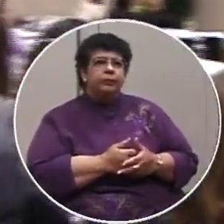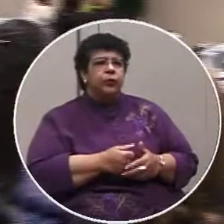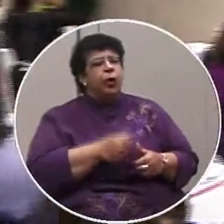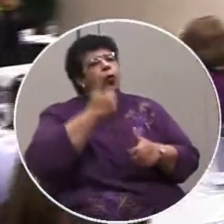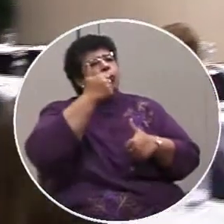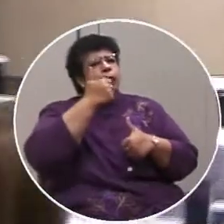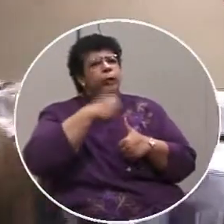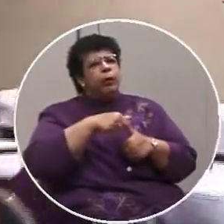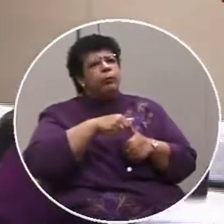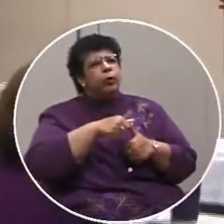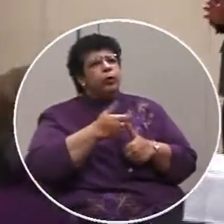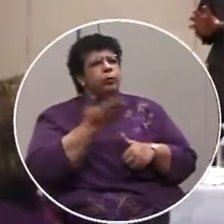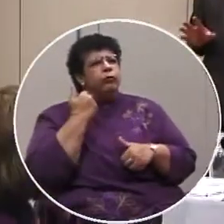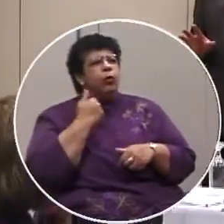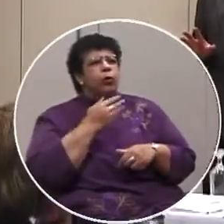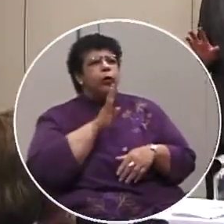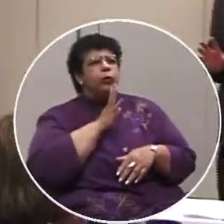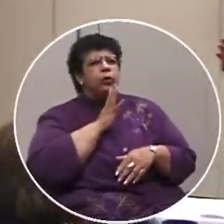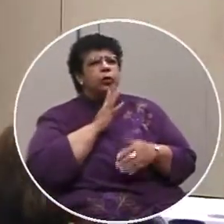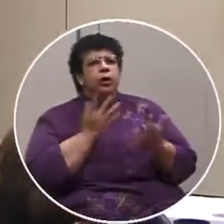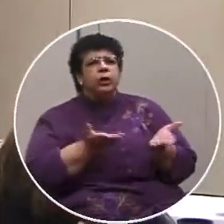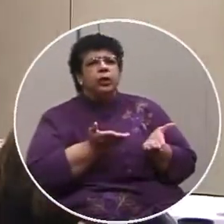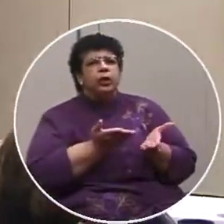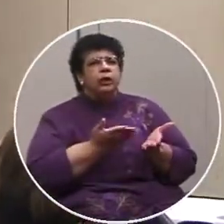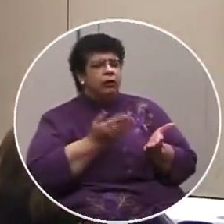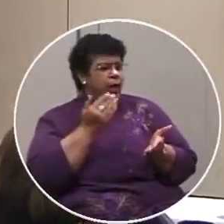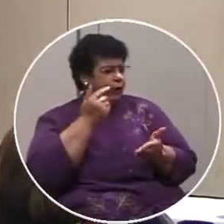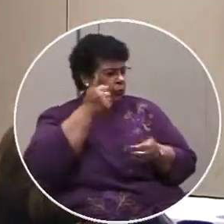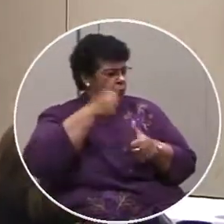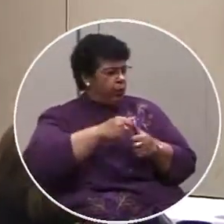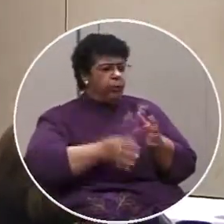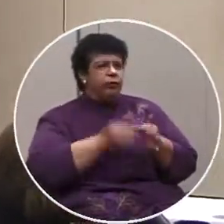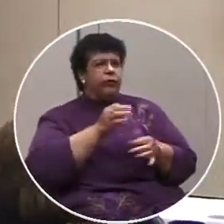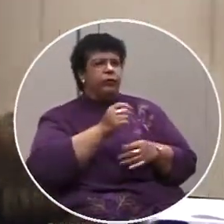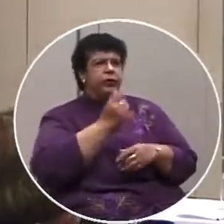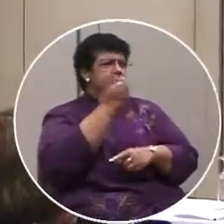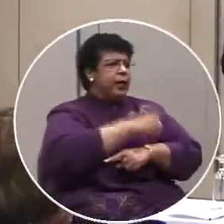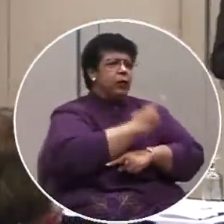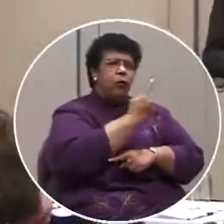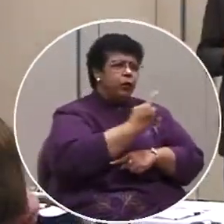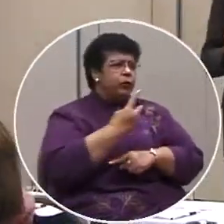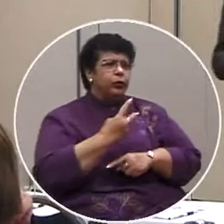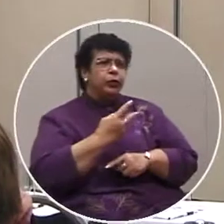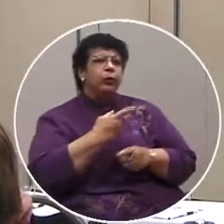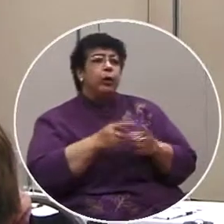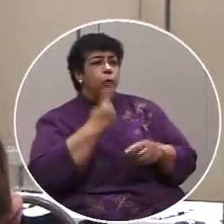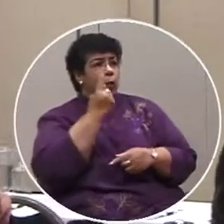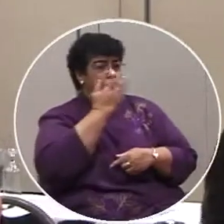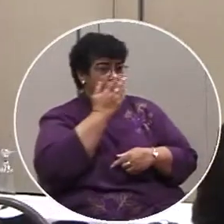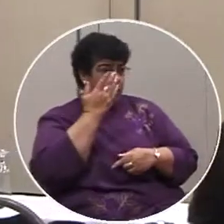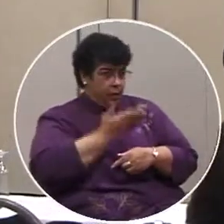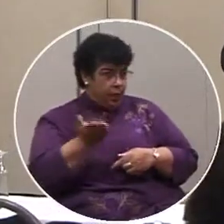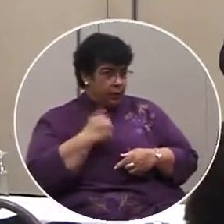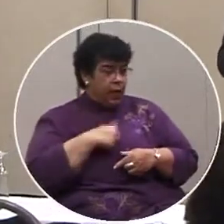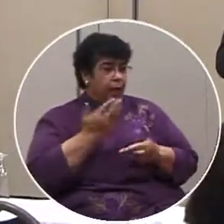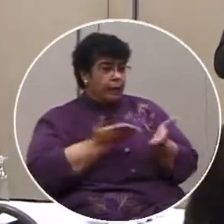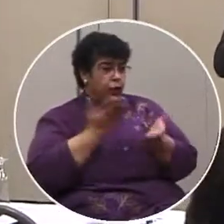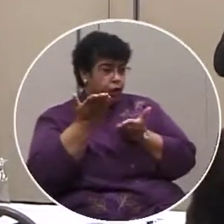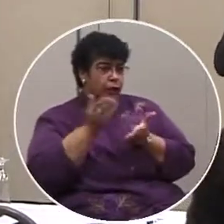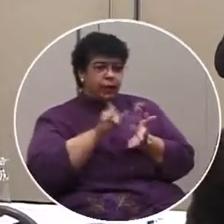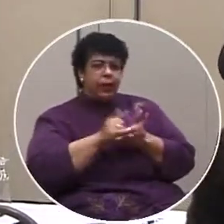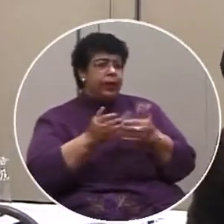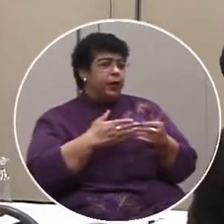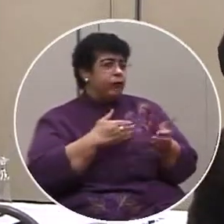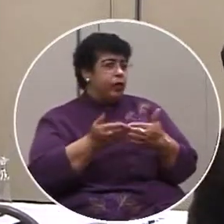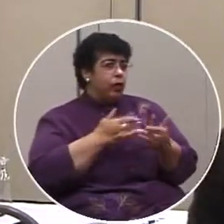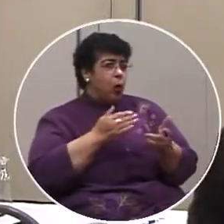we were talking in here, I don't know if it was day 1 or day 2, one of the things I suggested, even though